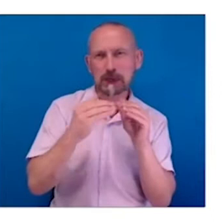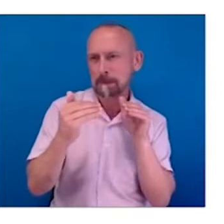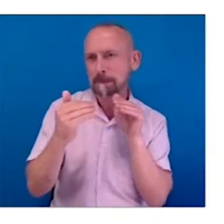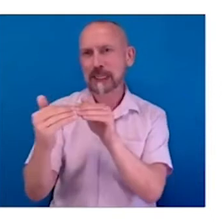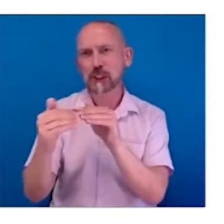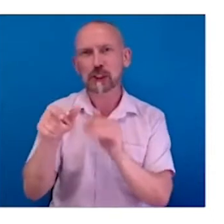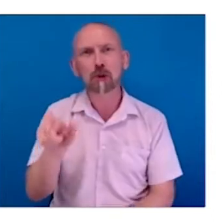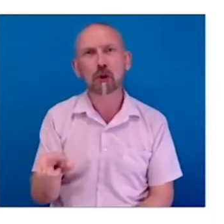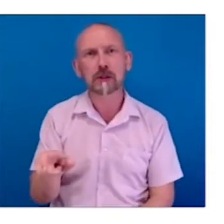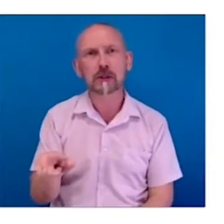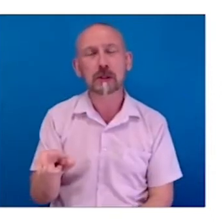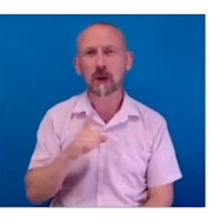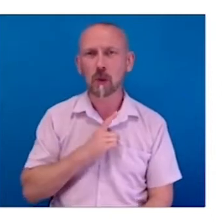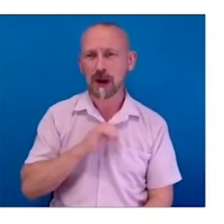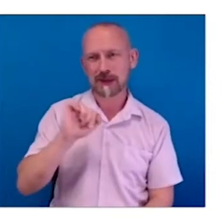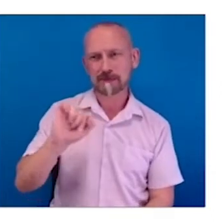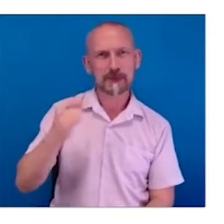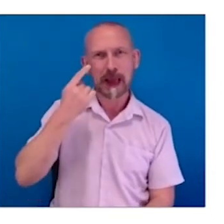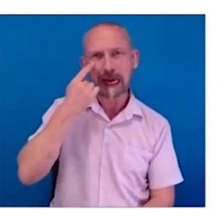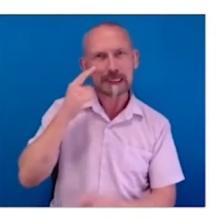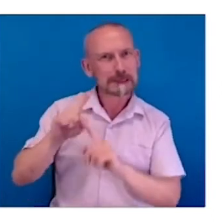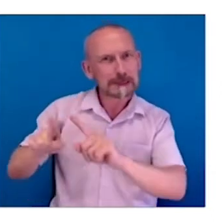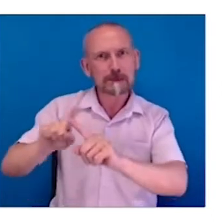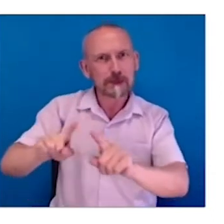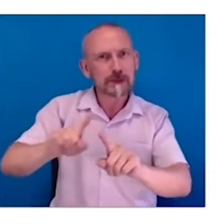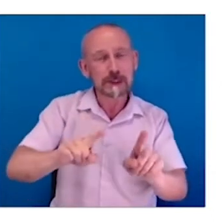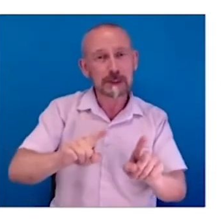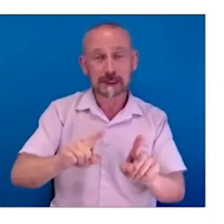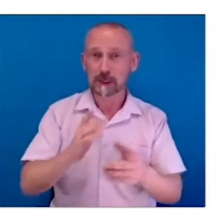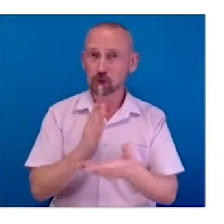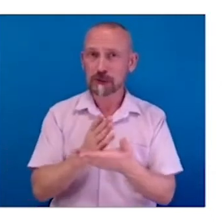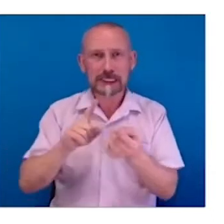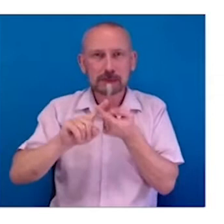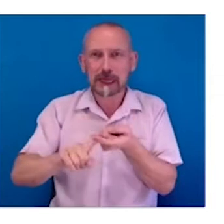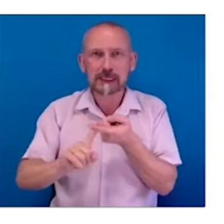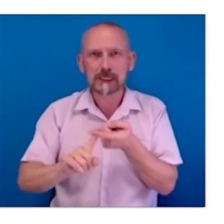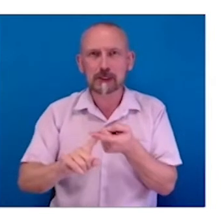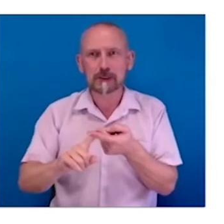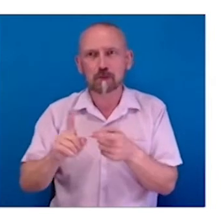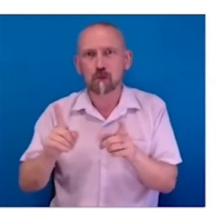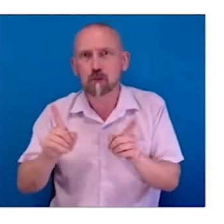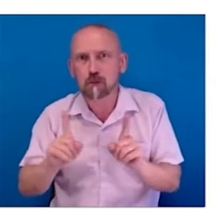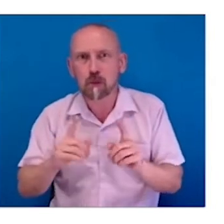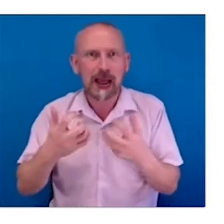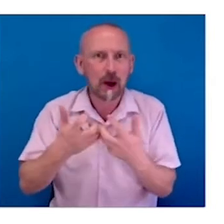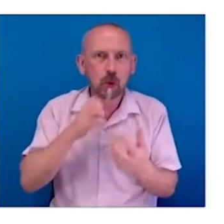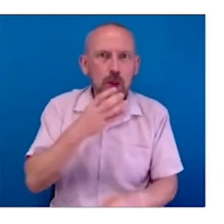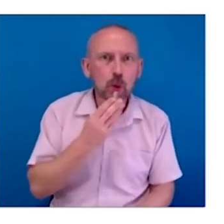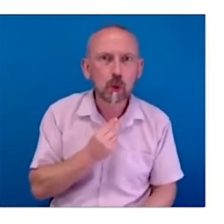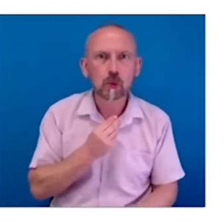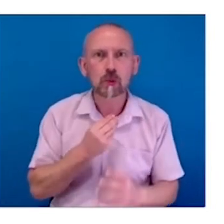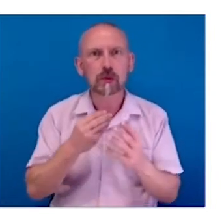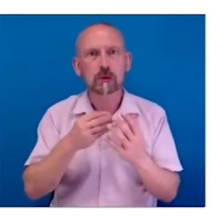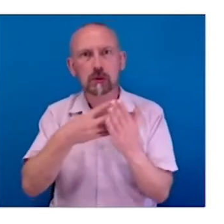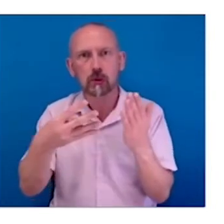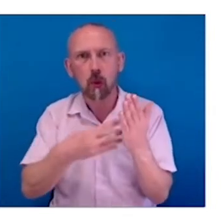of users are many and various, and much depends on the use to which the score is to be put, be